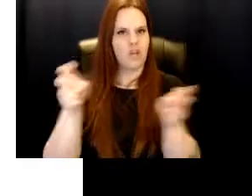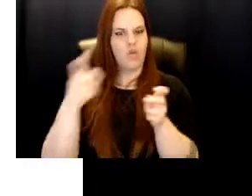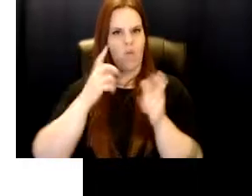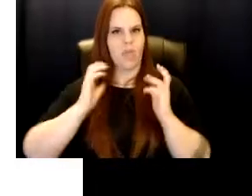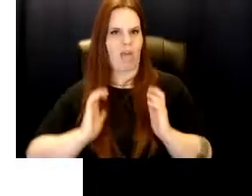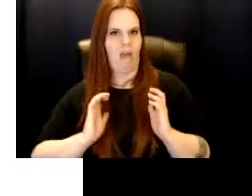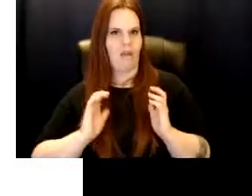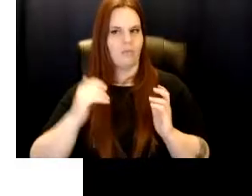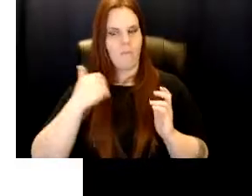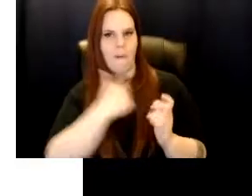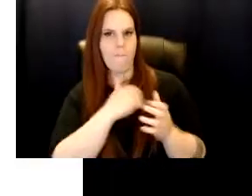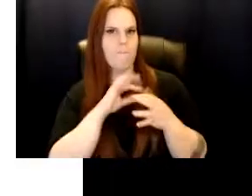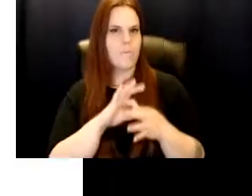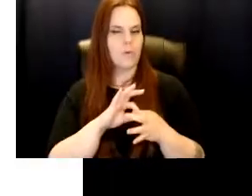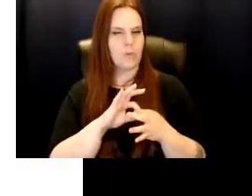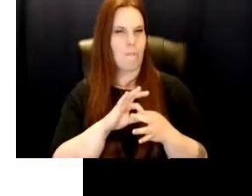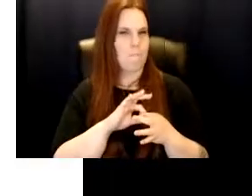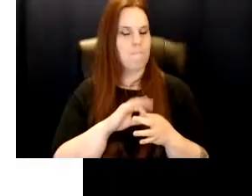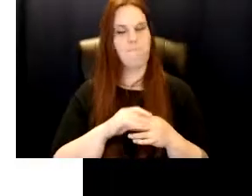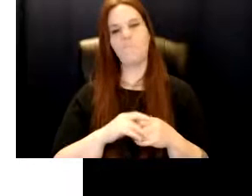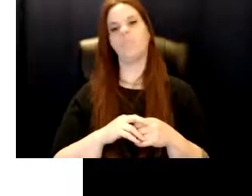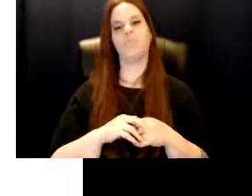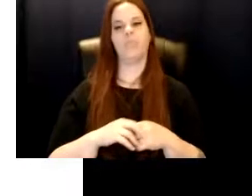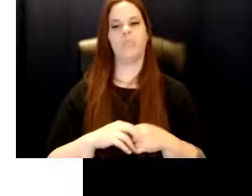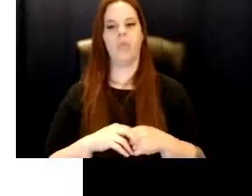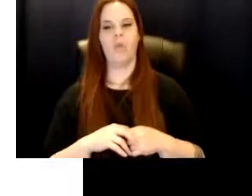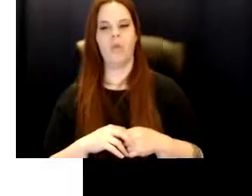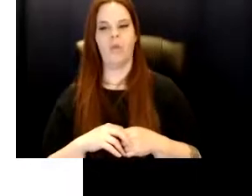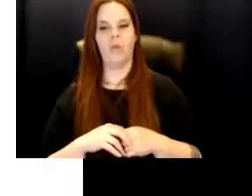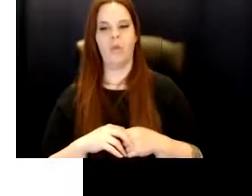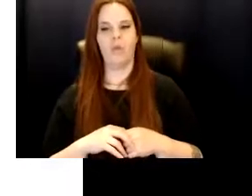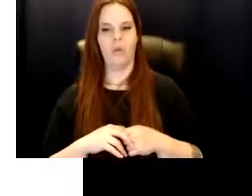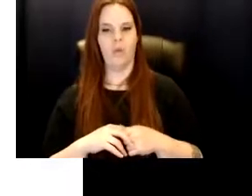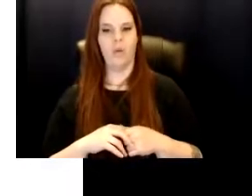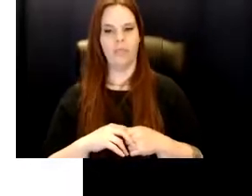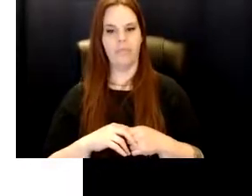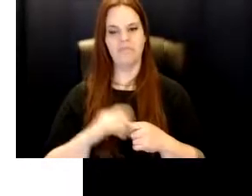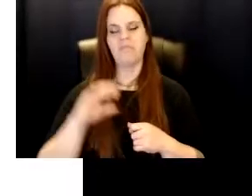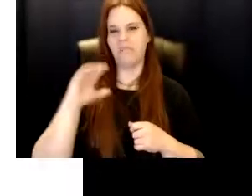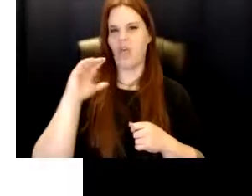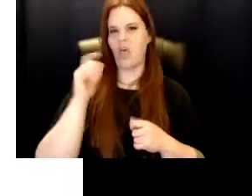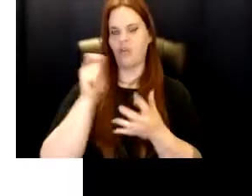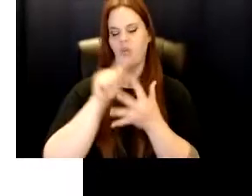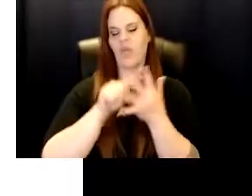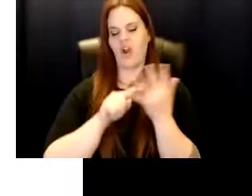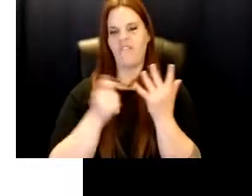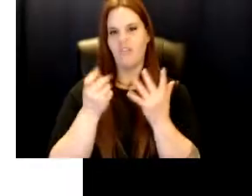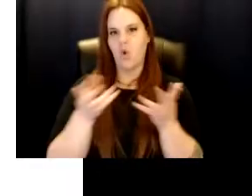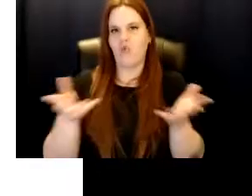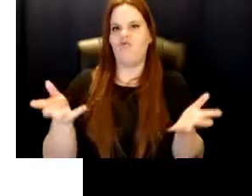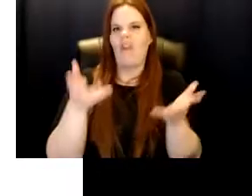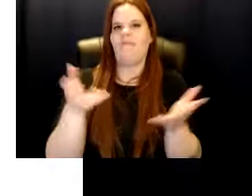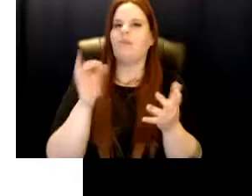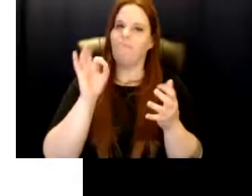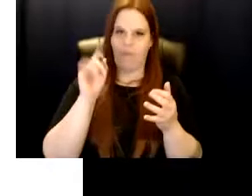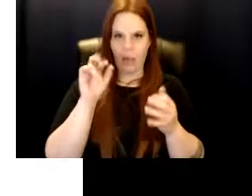their membership, put it that way. And so I think those are a couple of driving factors there. And yes, we're getting a